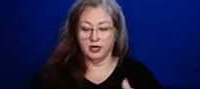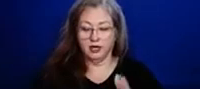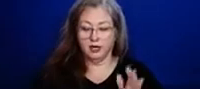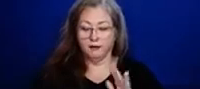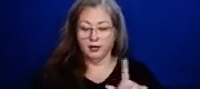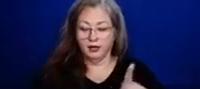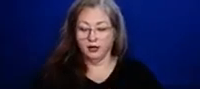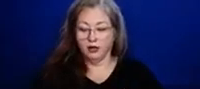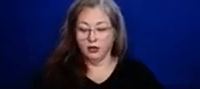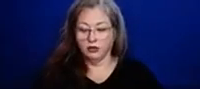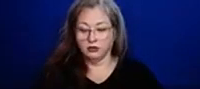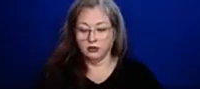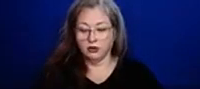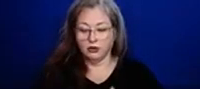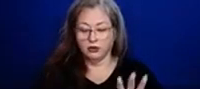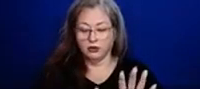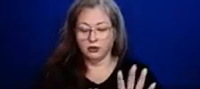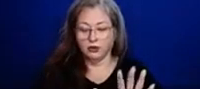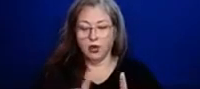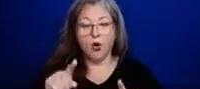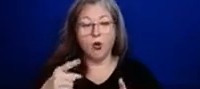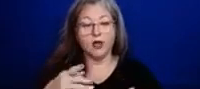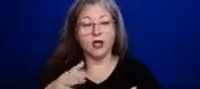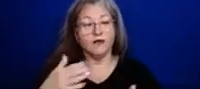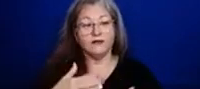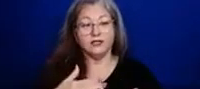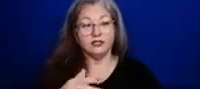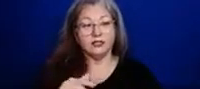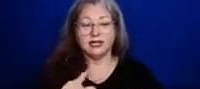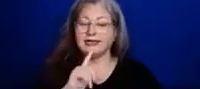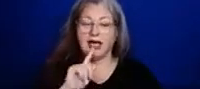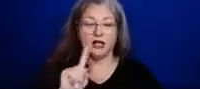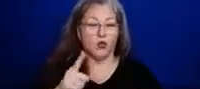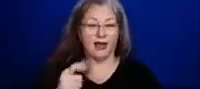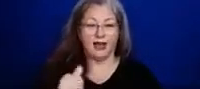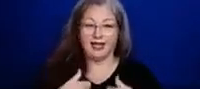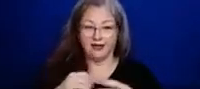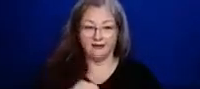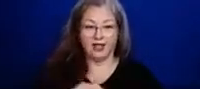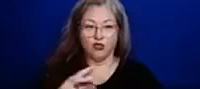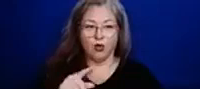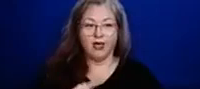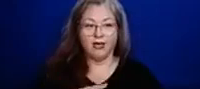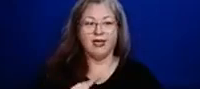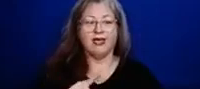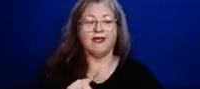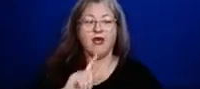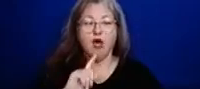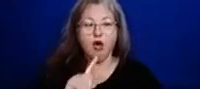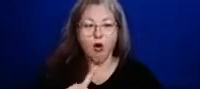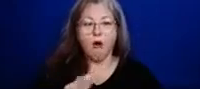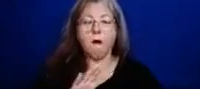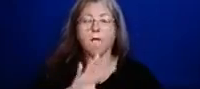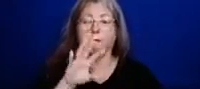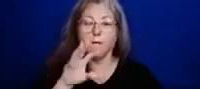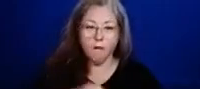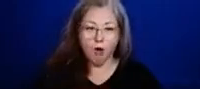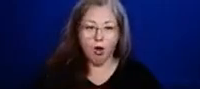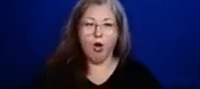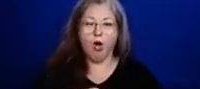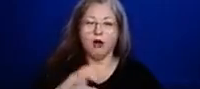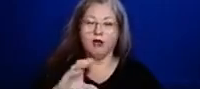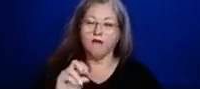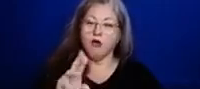that only fish not only live in coral, they are in coral. They are part of this